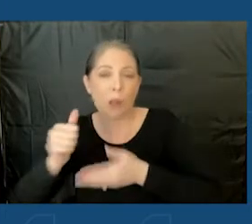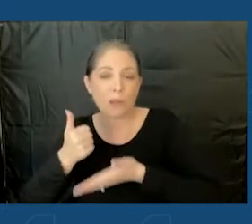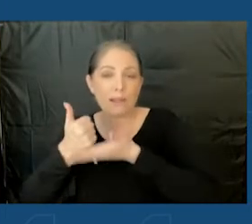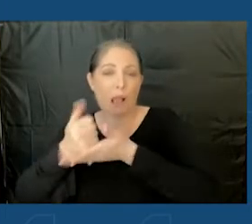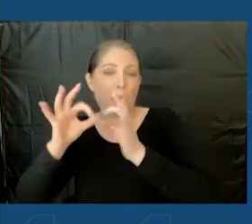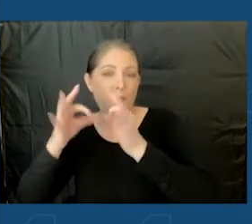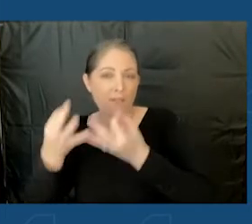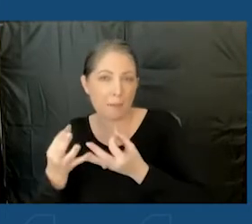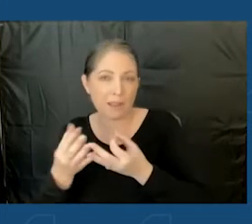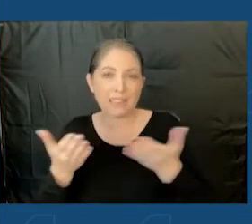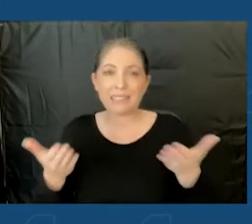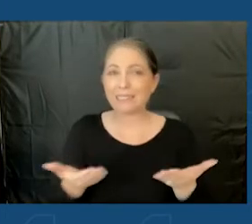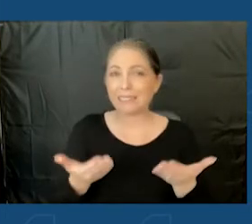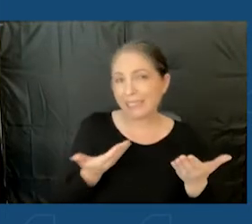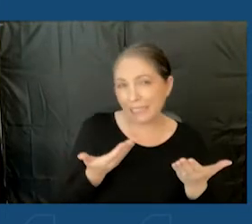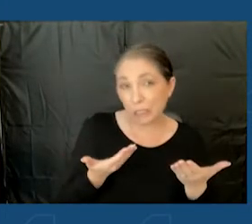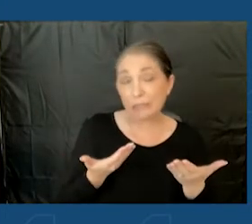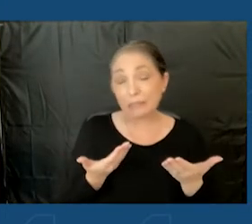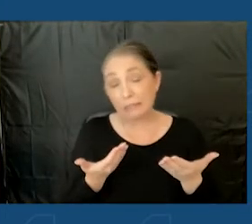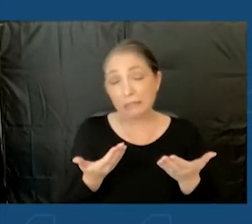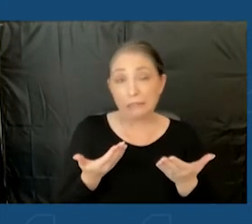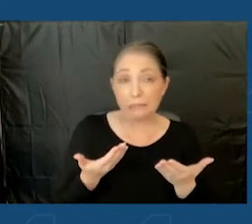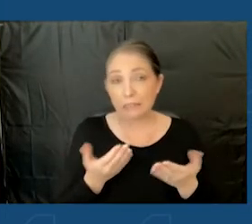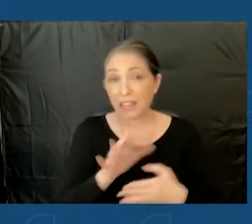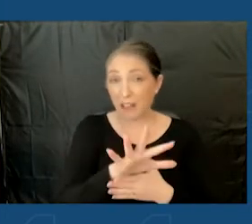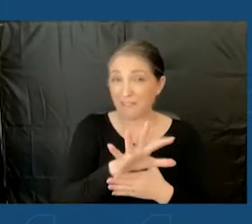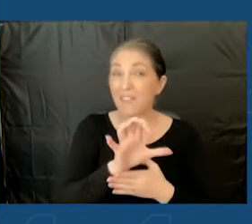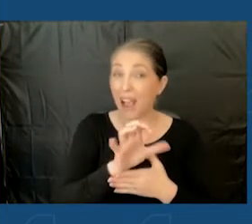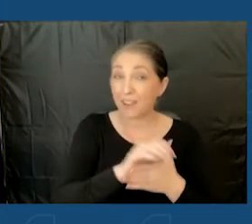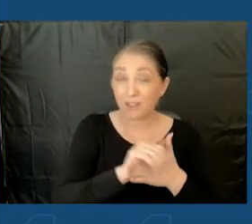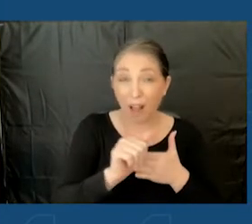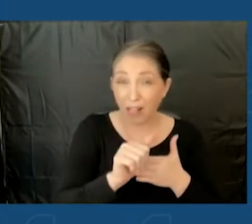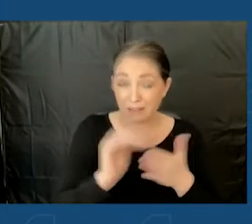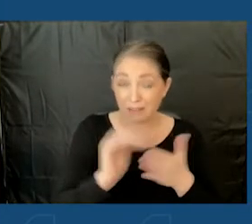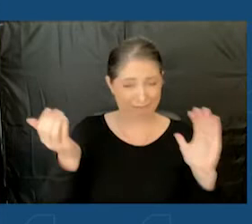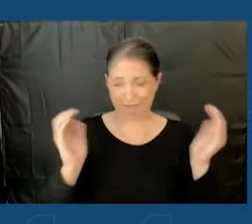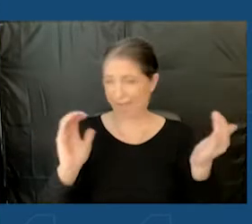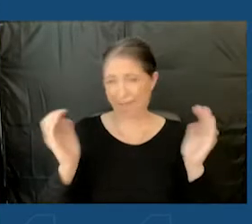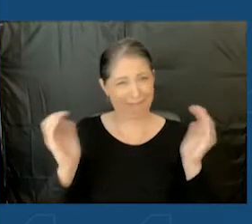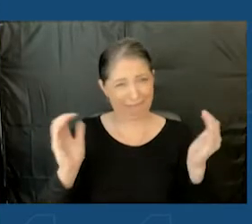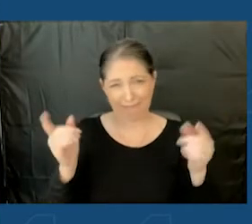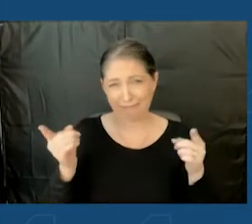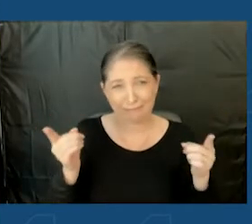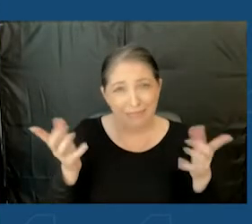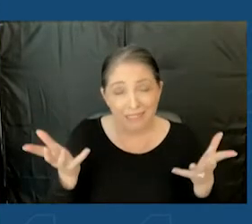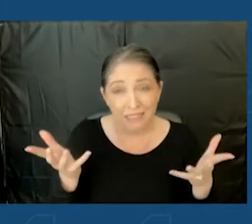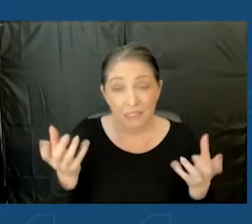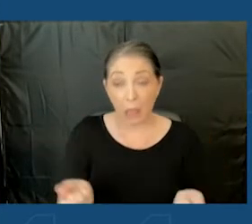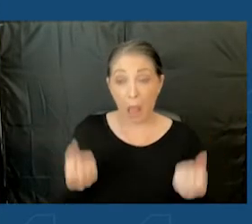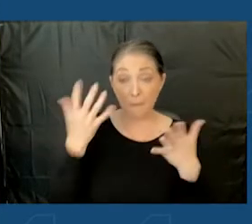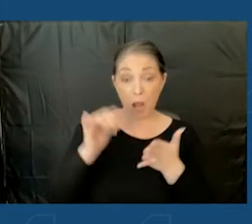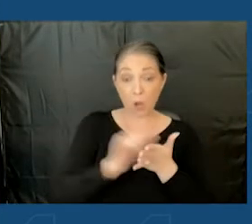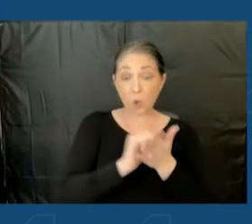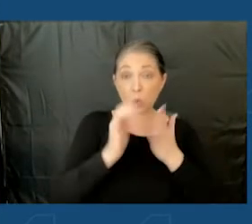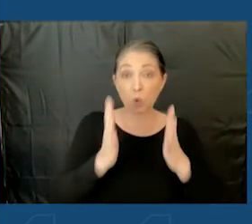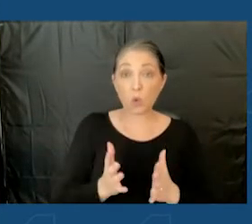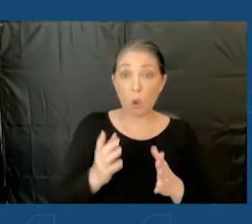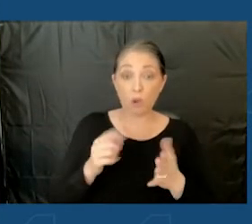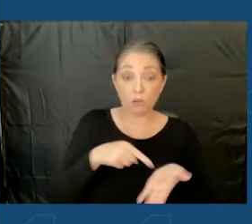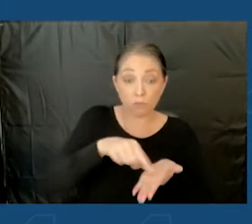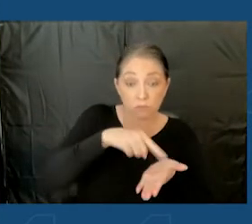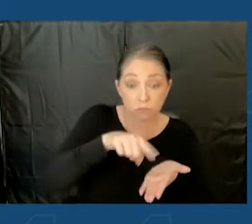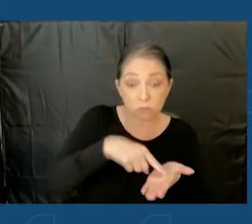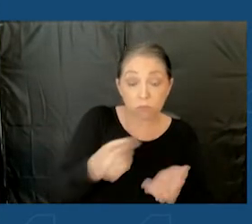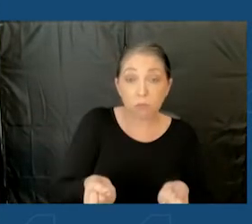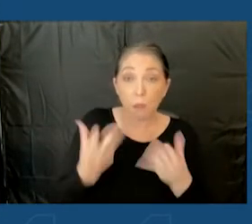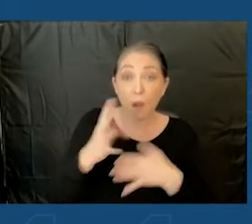about $500, no comparison. And many New Yorkers were already spending 40% of their income on child care. But